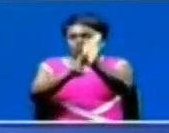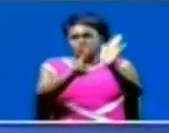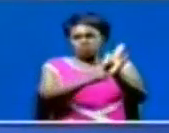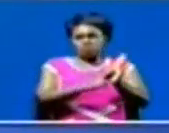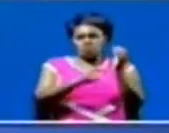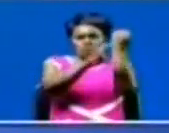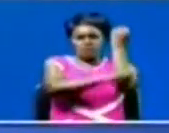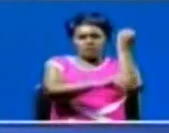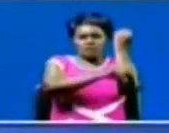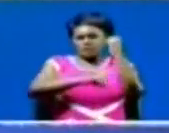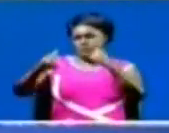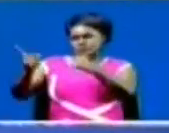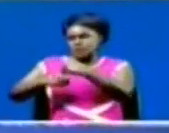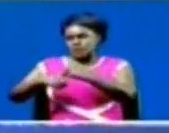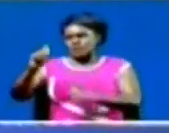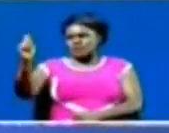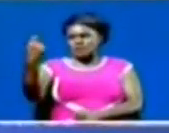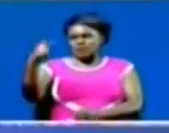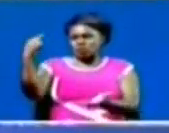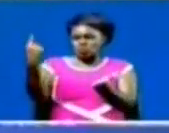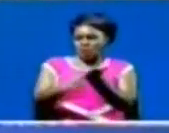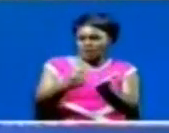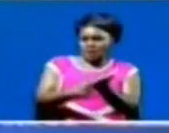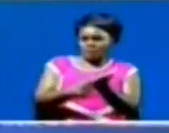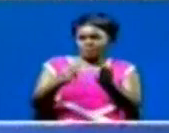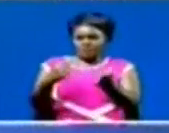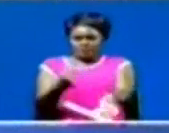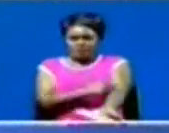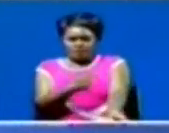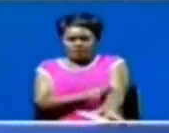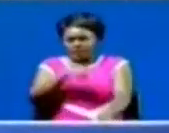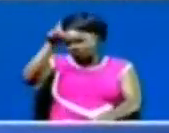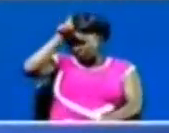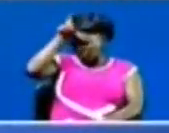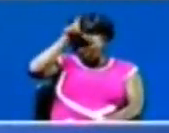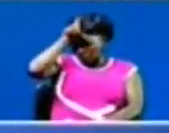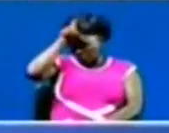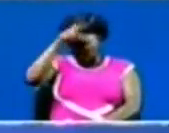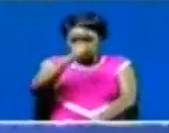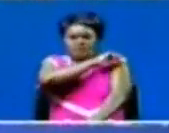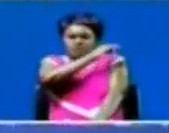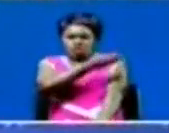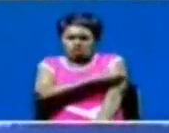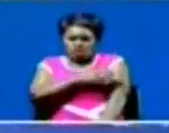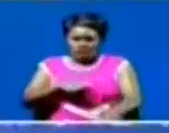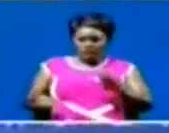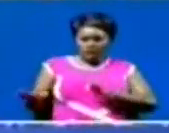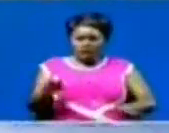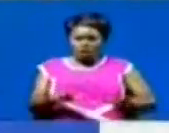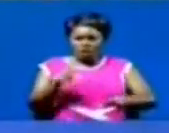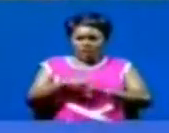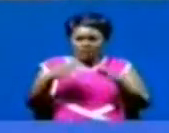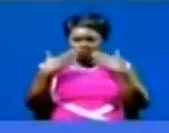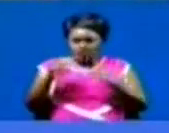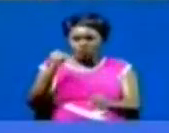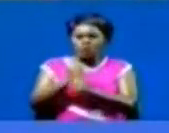six countries, namely Kenya, Uganda, Ghana, Egypt, Nigeria, and Angola. By the end of this workshop,